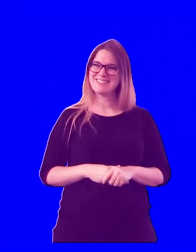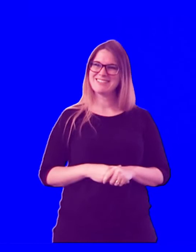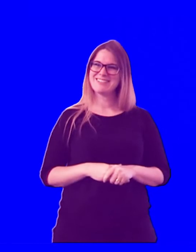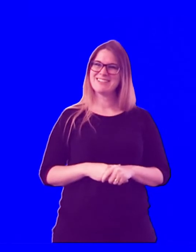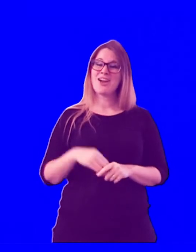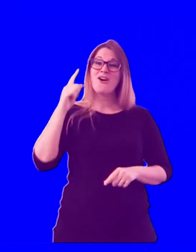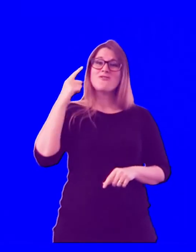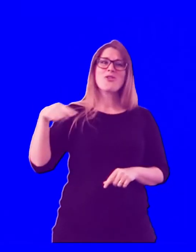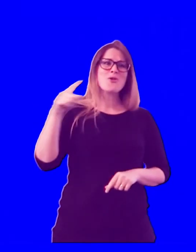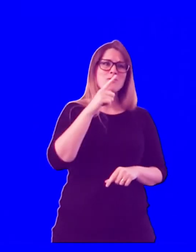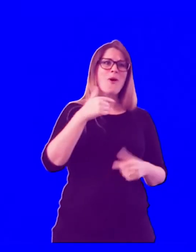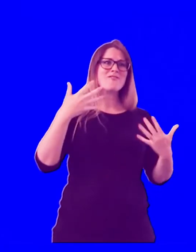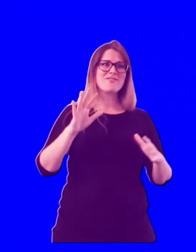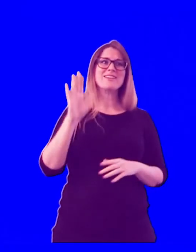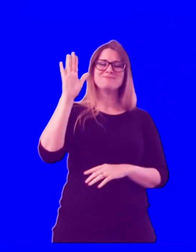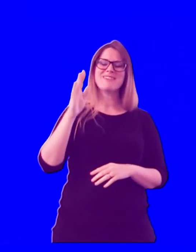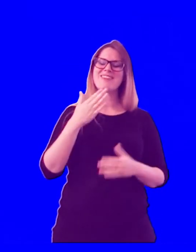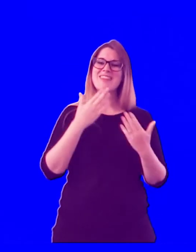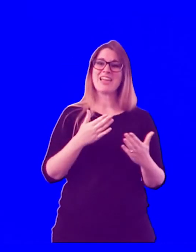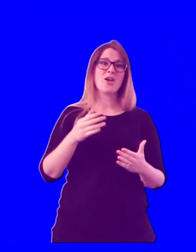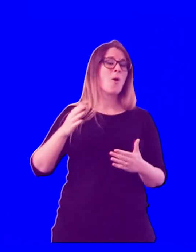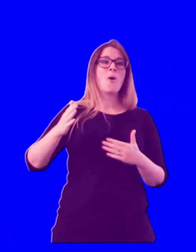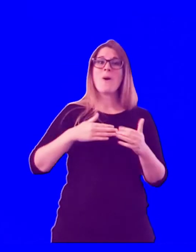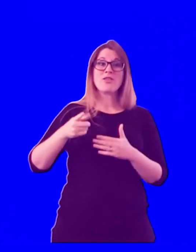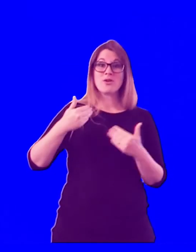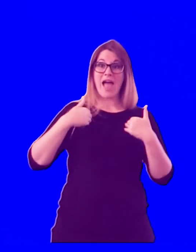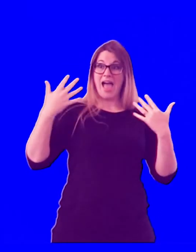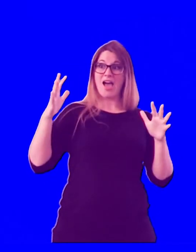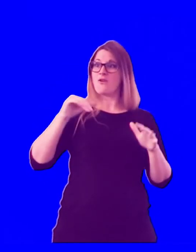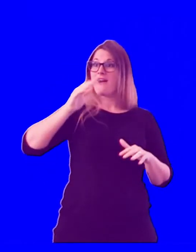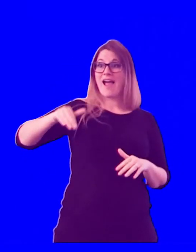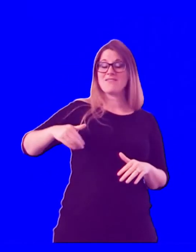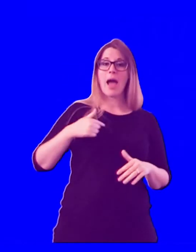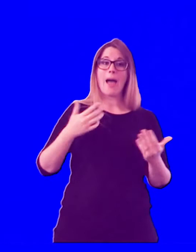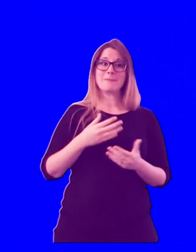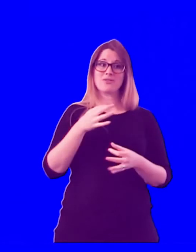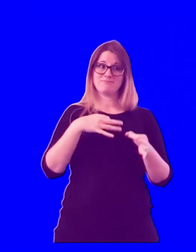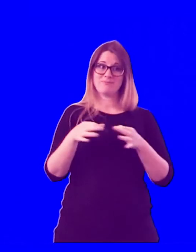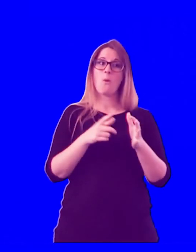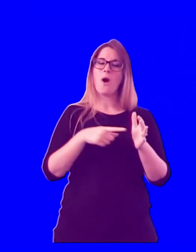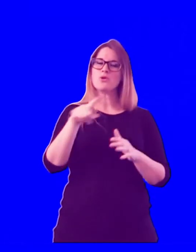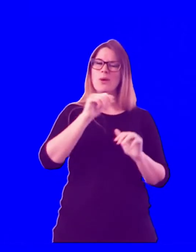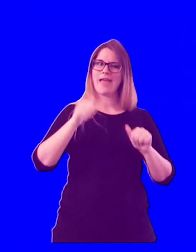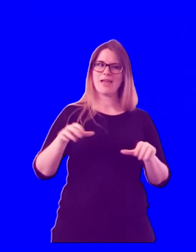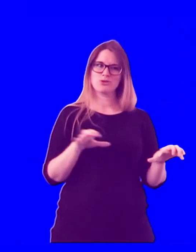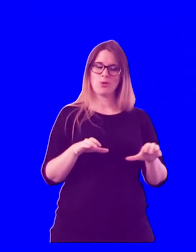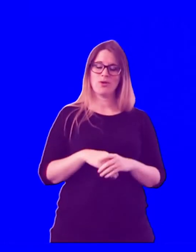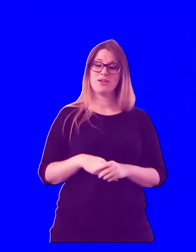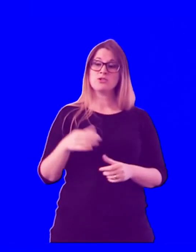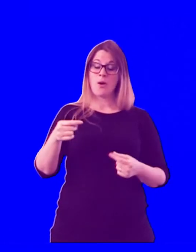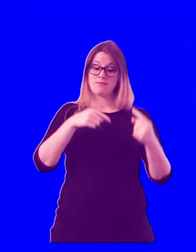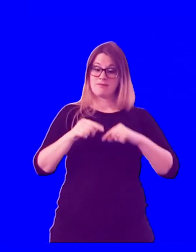Well, for those of you that have, thank you. And whether you have or you haven't, I'm here to tell you exactly what you can do. So let's get back